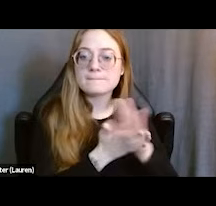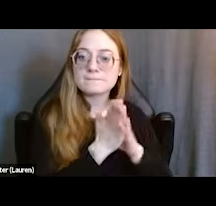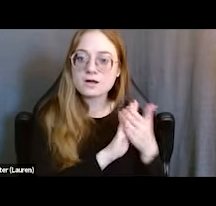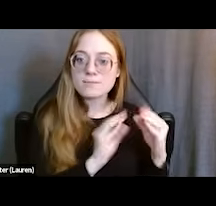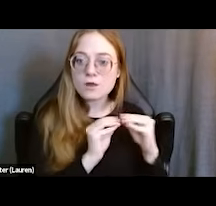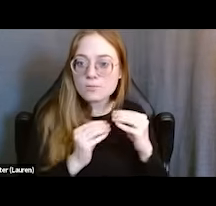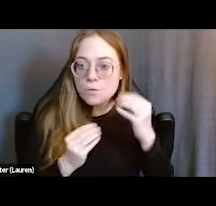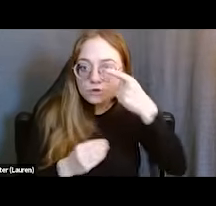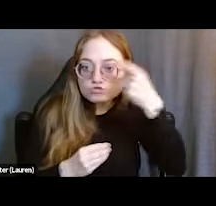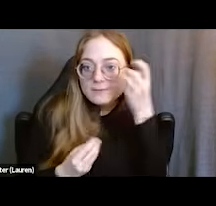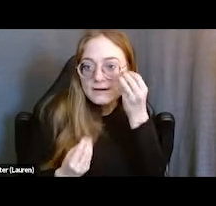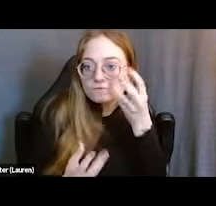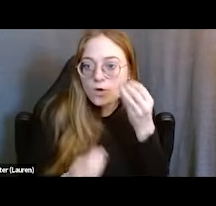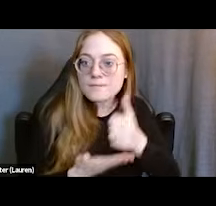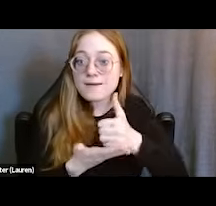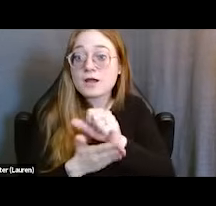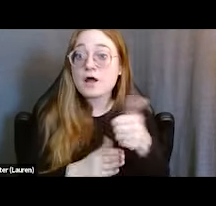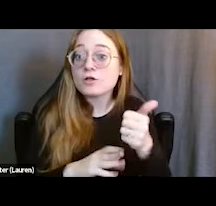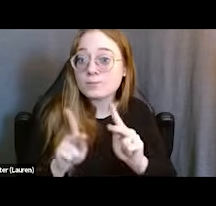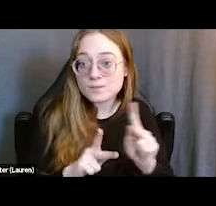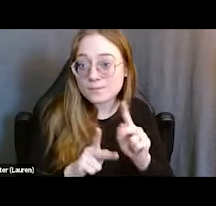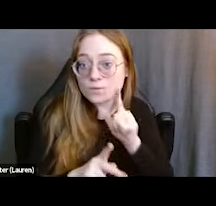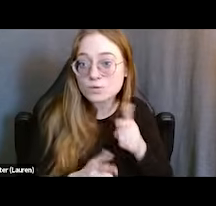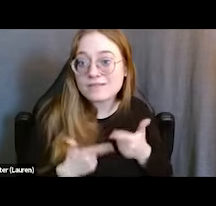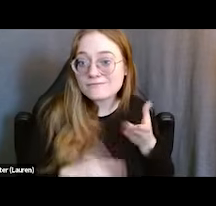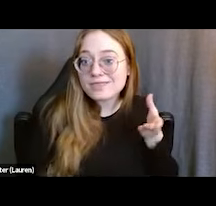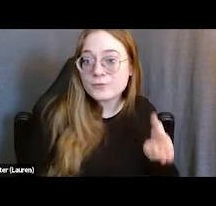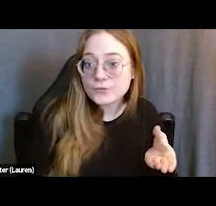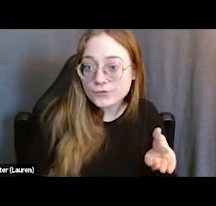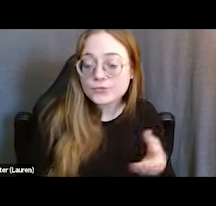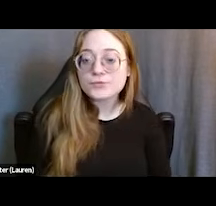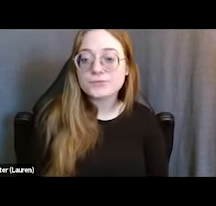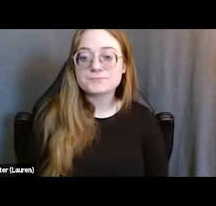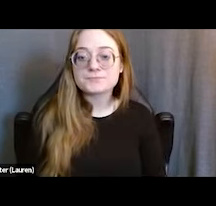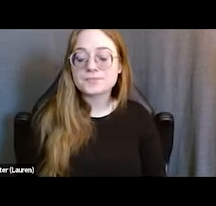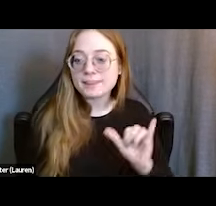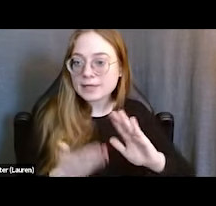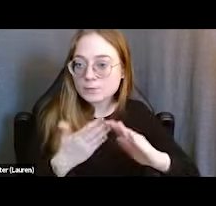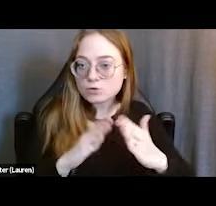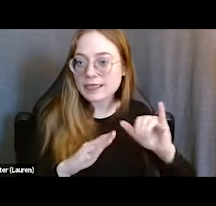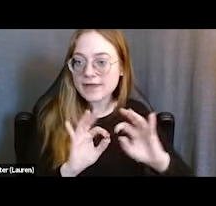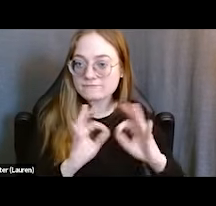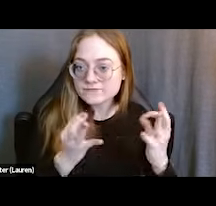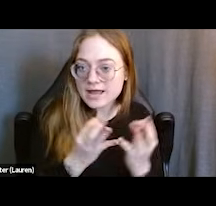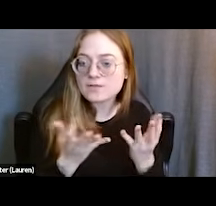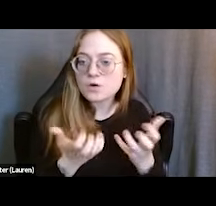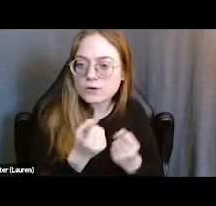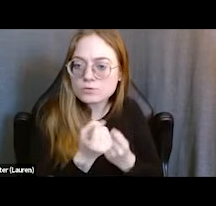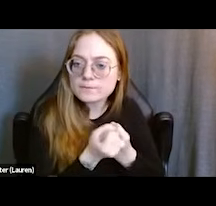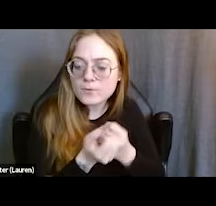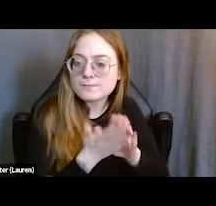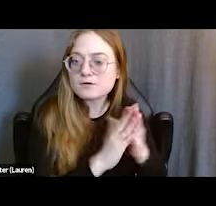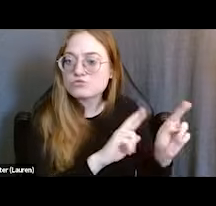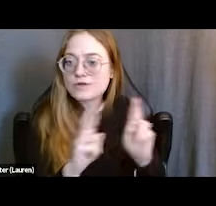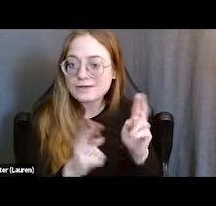helping the other members of that family or that community to be able to be ready to take care of that young